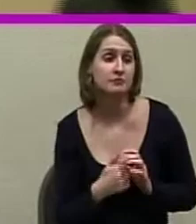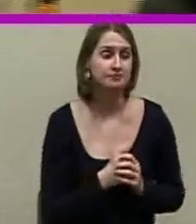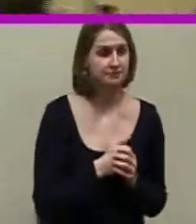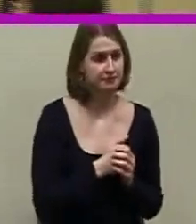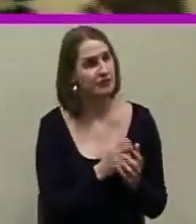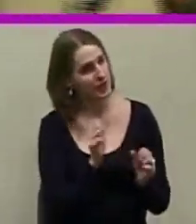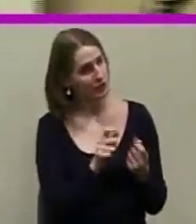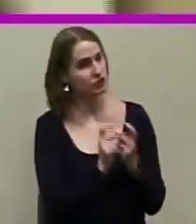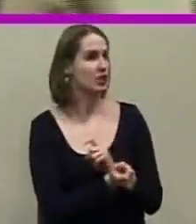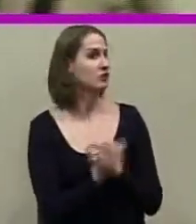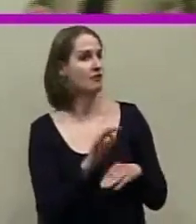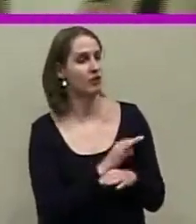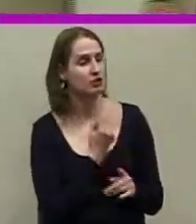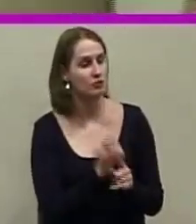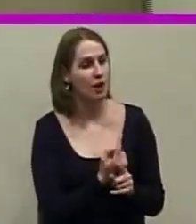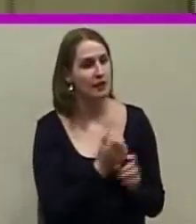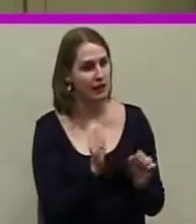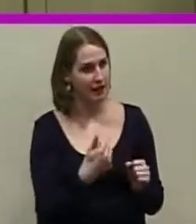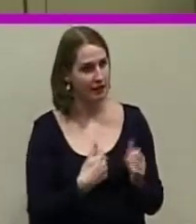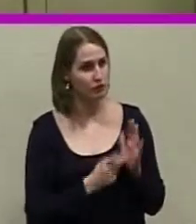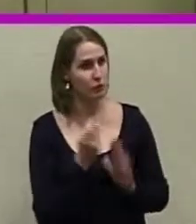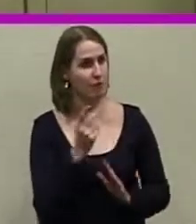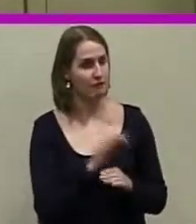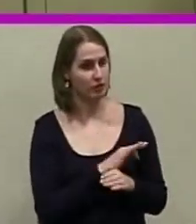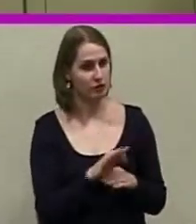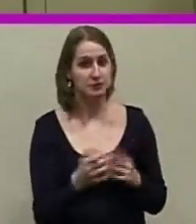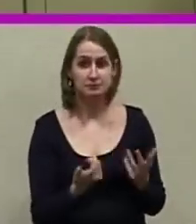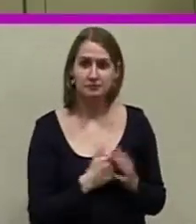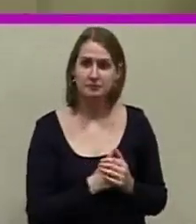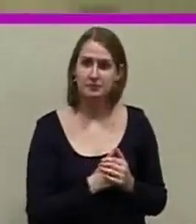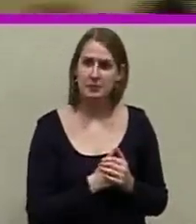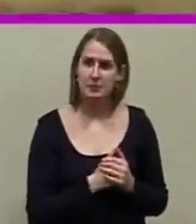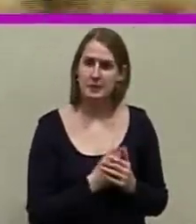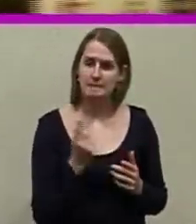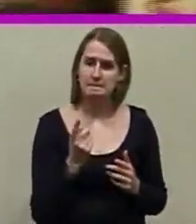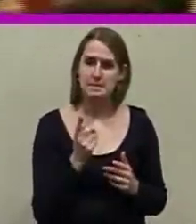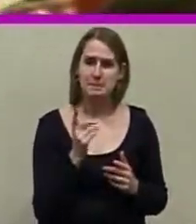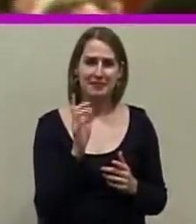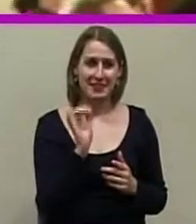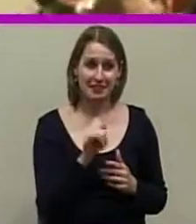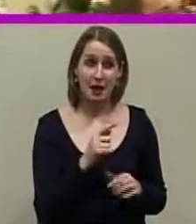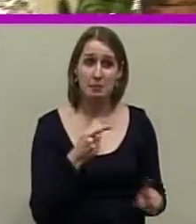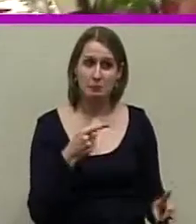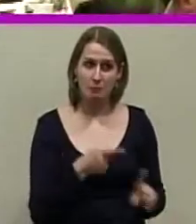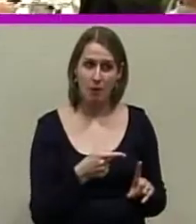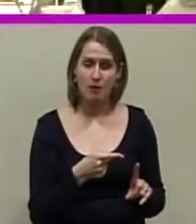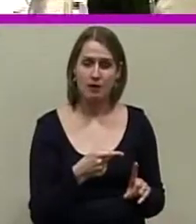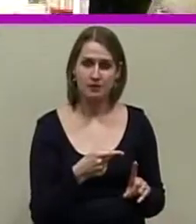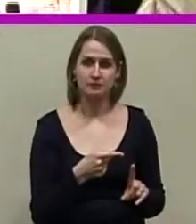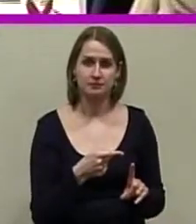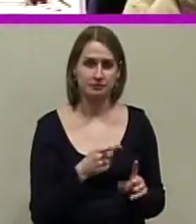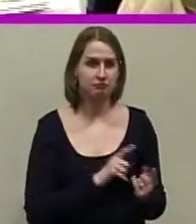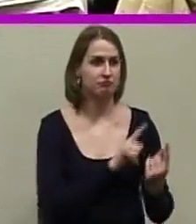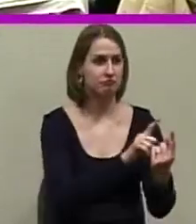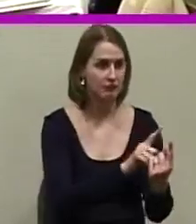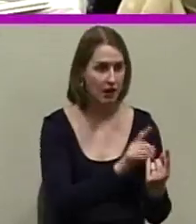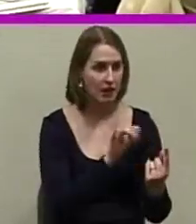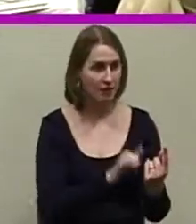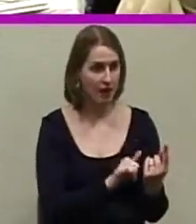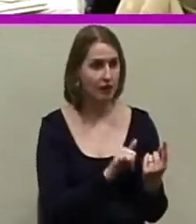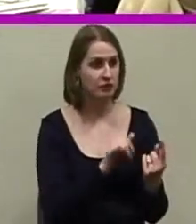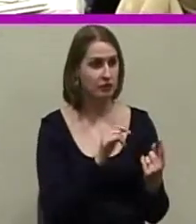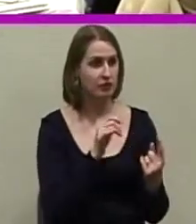change the function, right? They could have a dual function, then, couldn't it? Yeah. Because is at that point, is that triggering, I need peer attention,